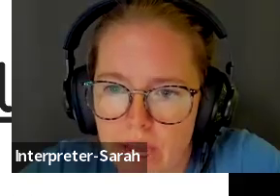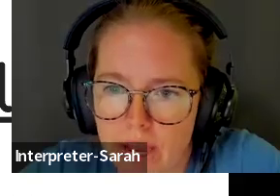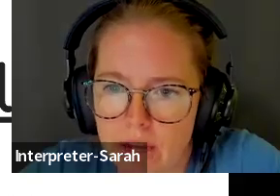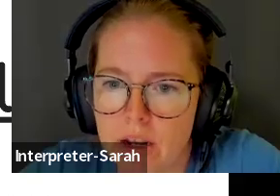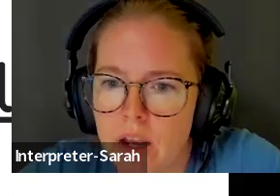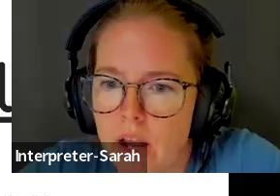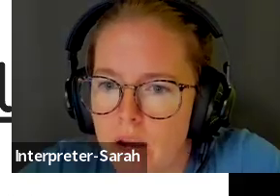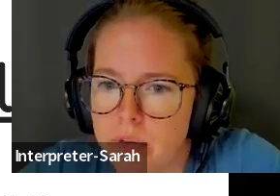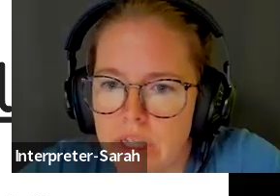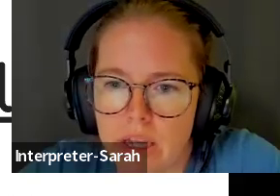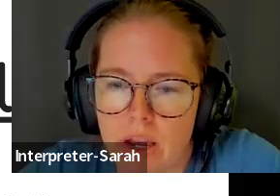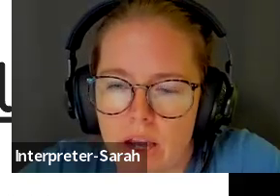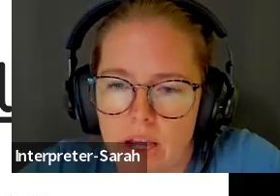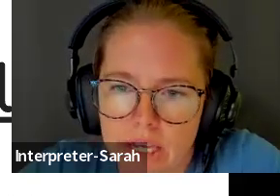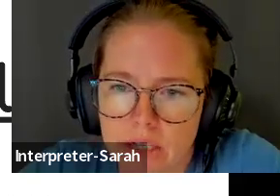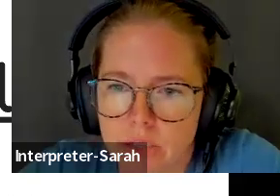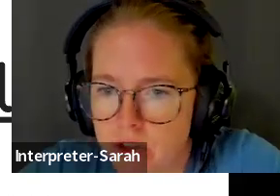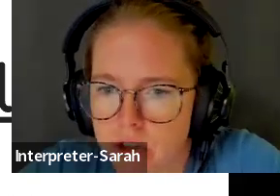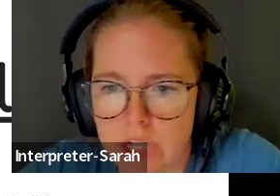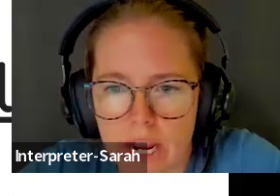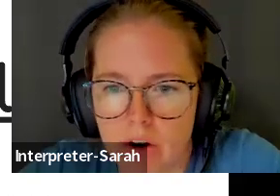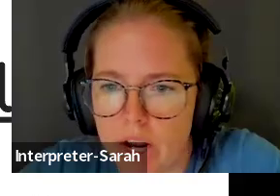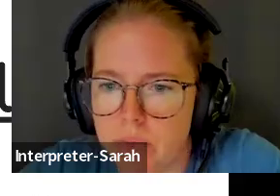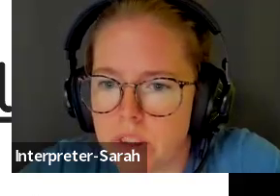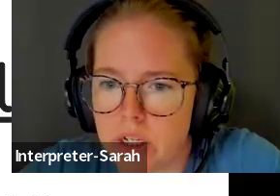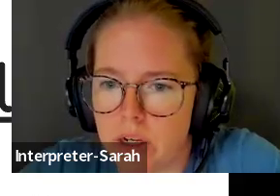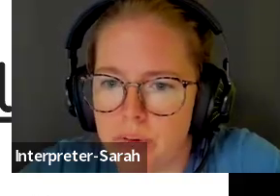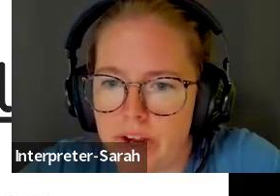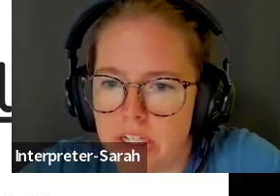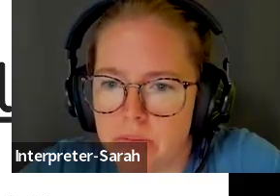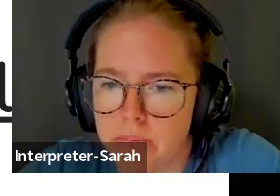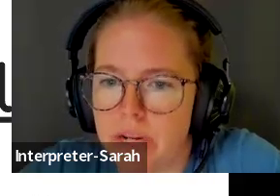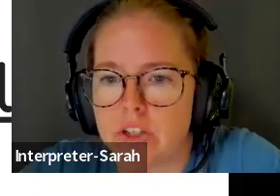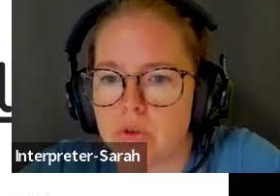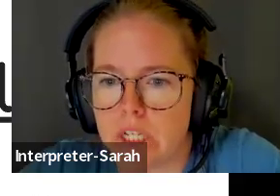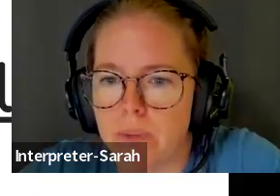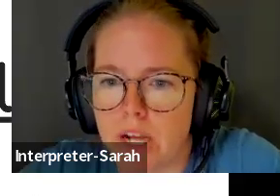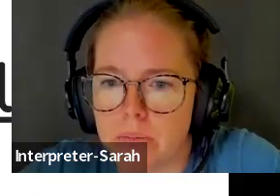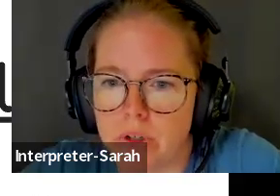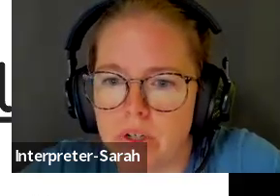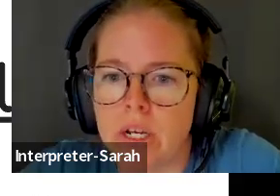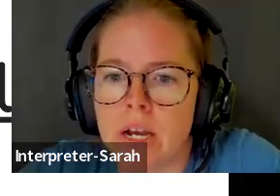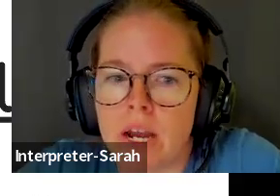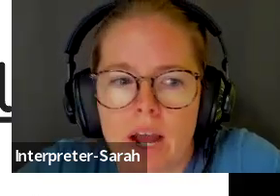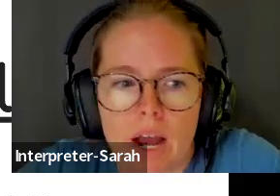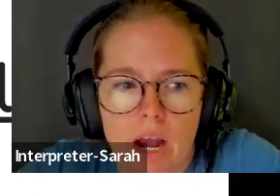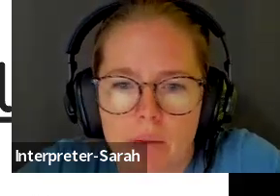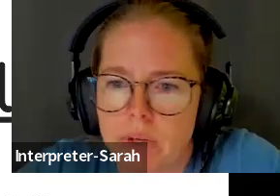visual when you can, using links, pictures, diagrams to provide as many visuals as